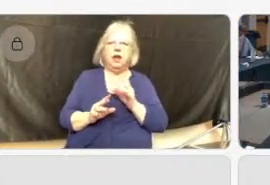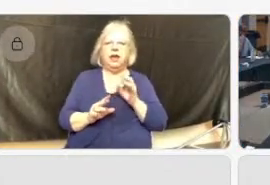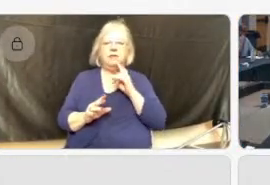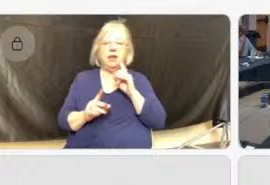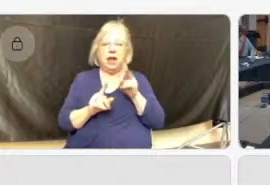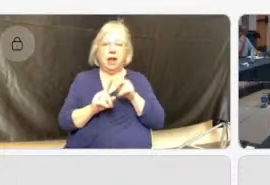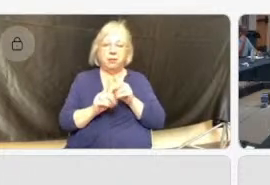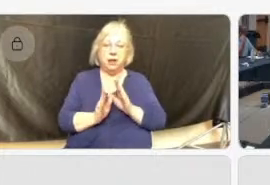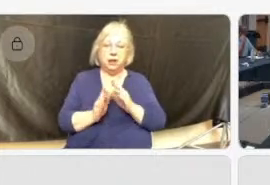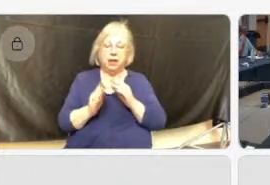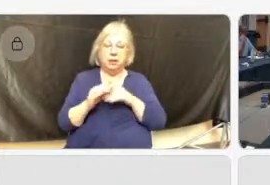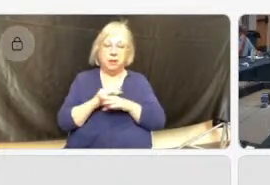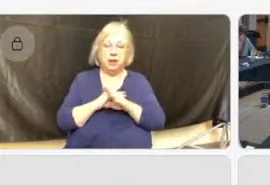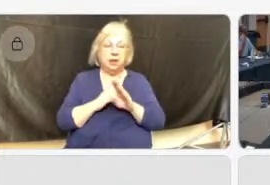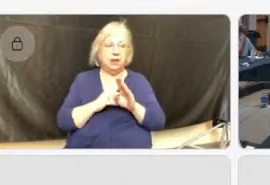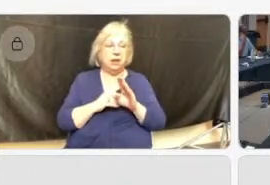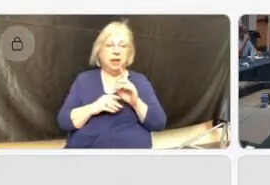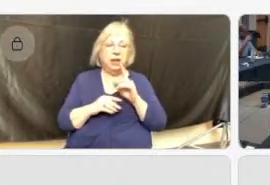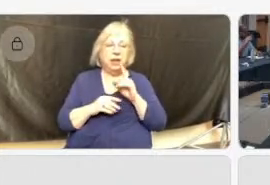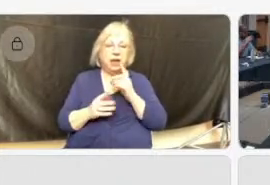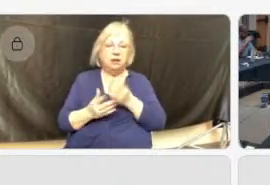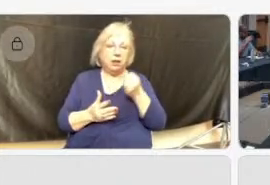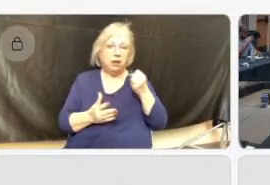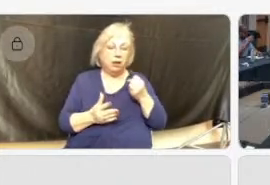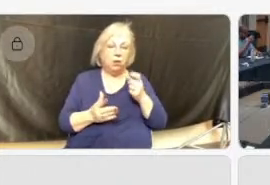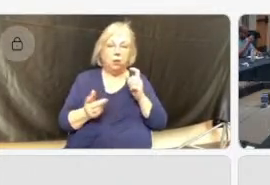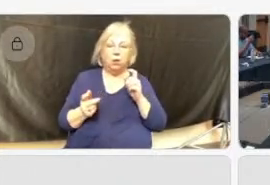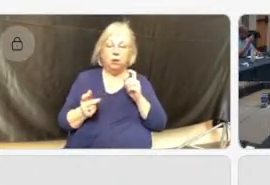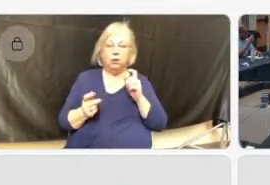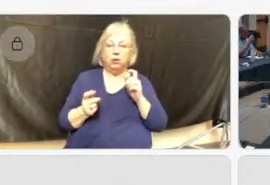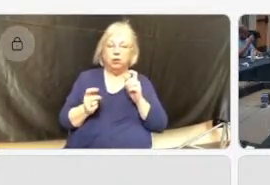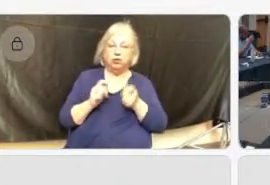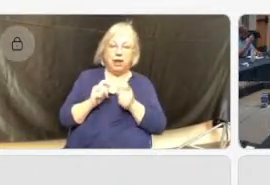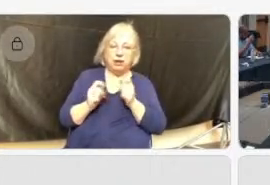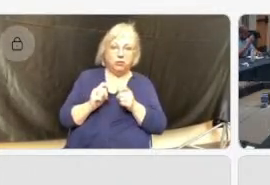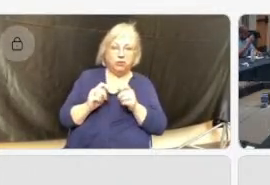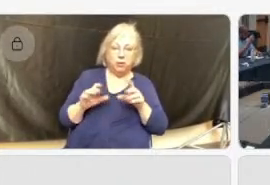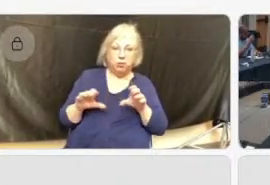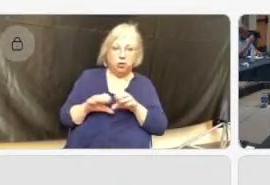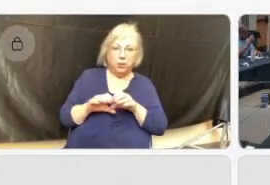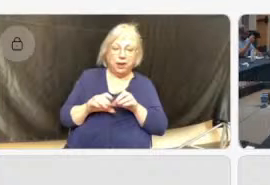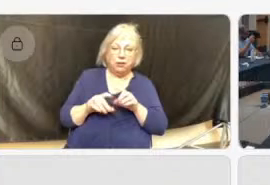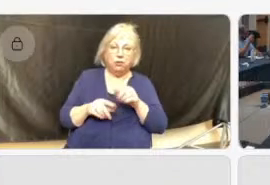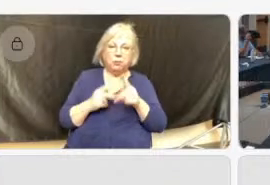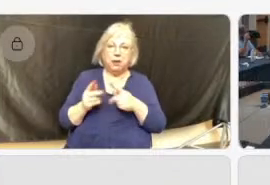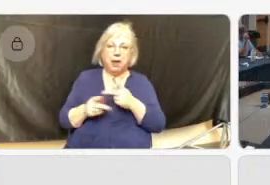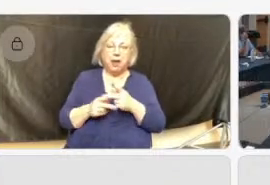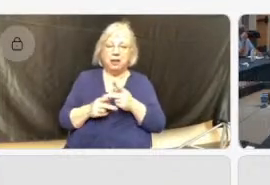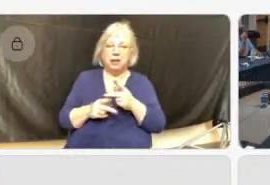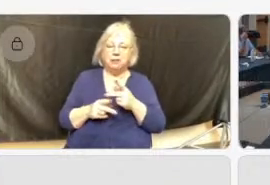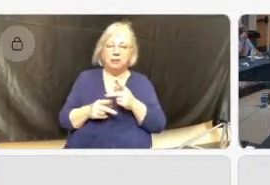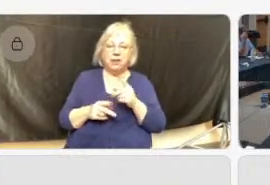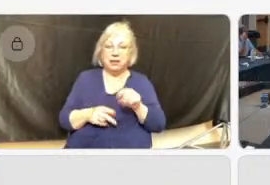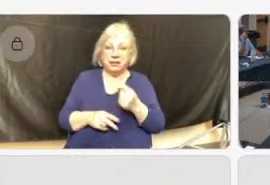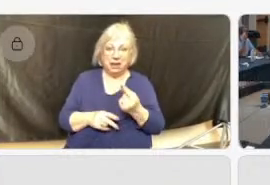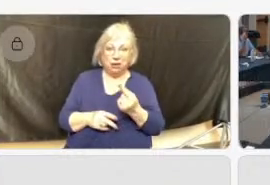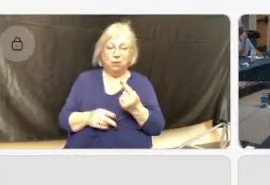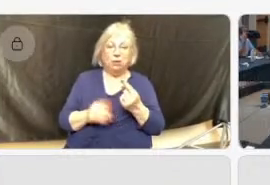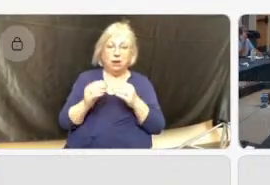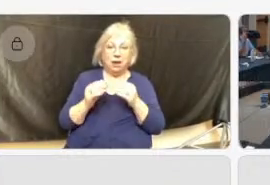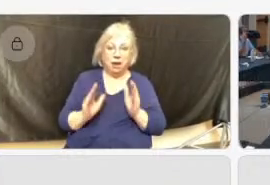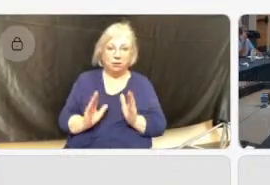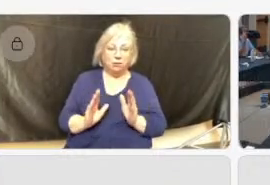guess maybe rescinded his application or kind of redid it instead of a duplex to maybe some type of refurbishment of a single unit or